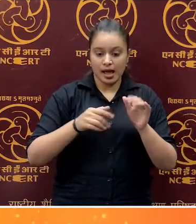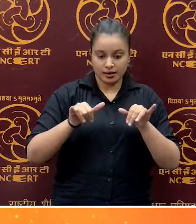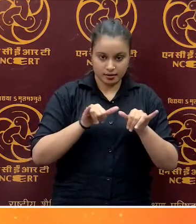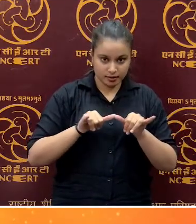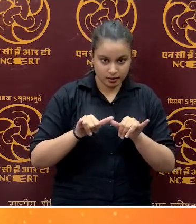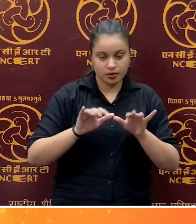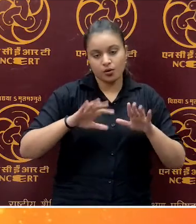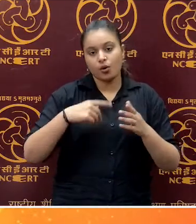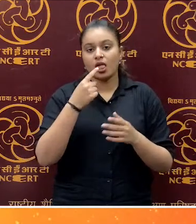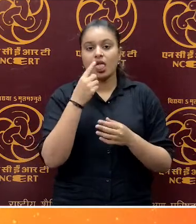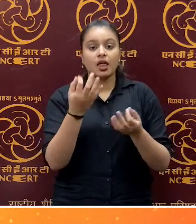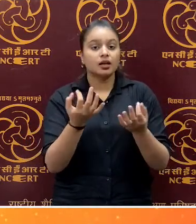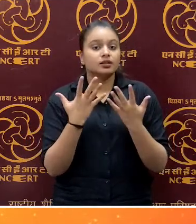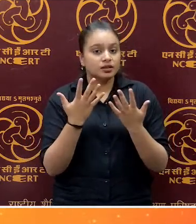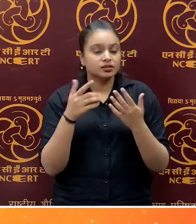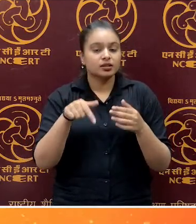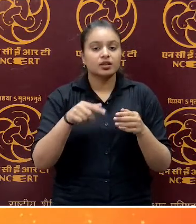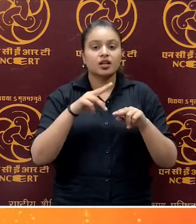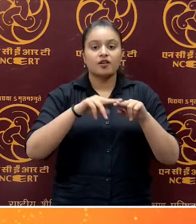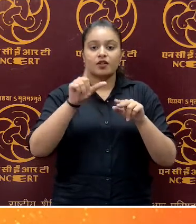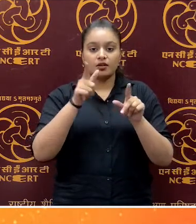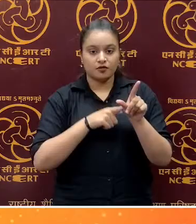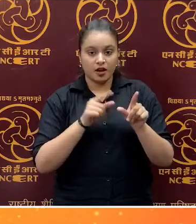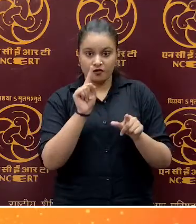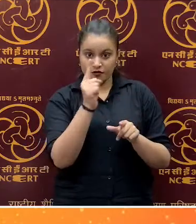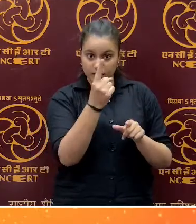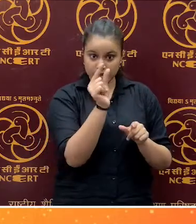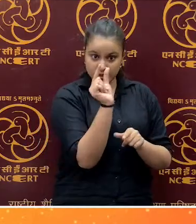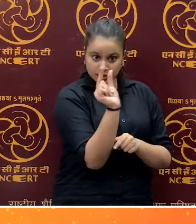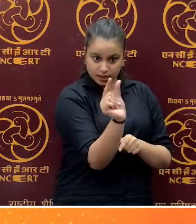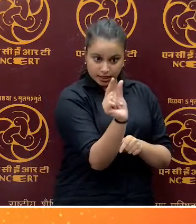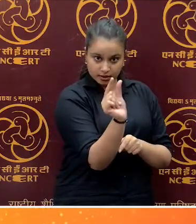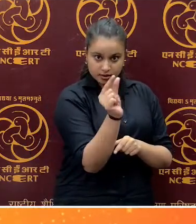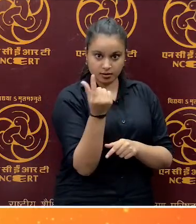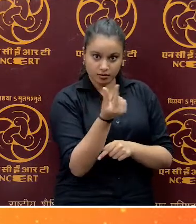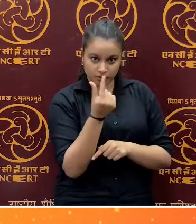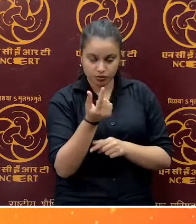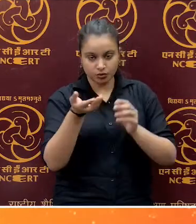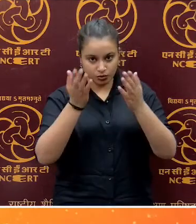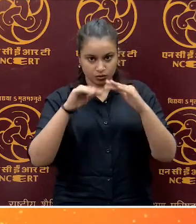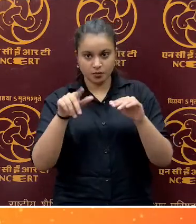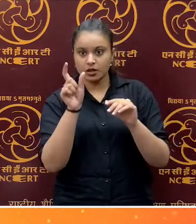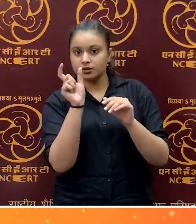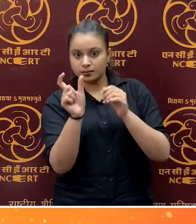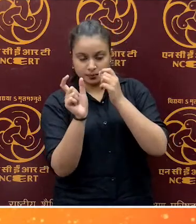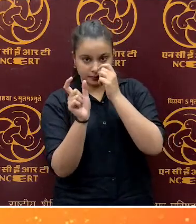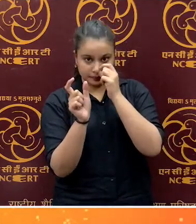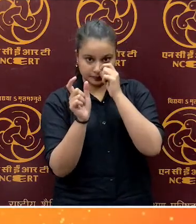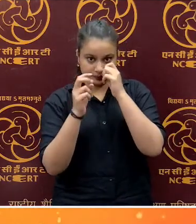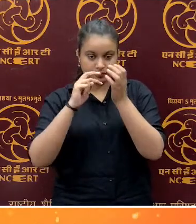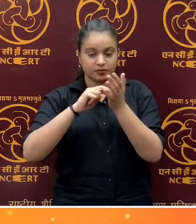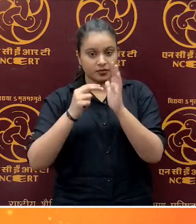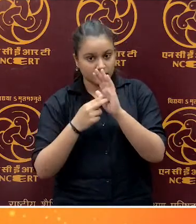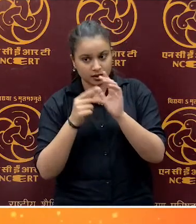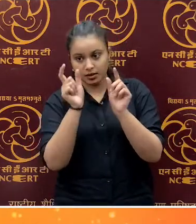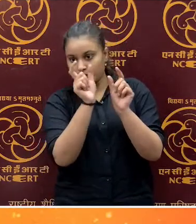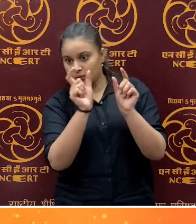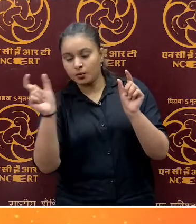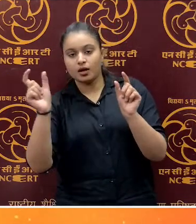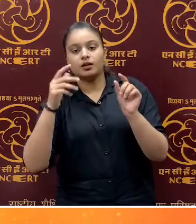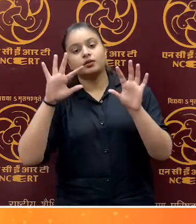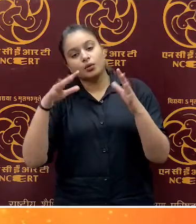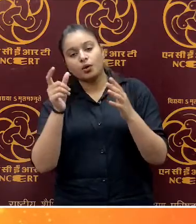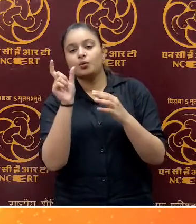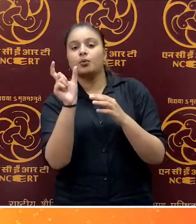poem which is made by using first letters of the word and giving those letters meanings in the form of phrases